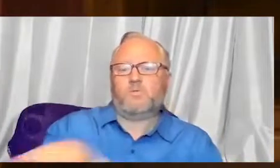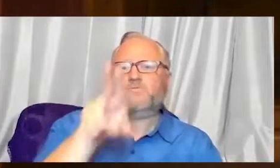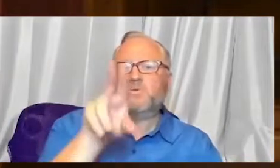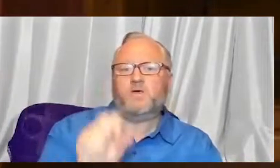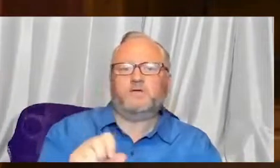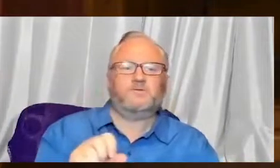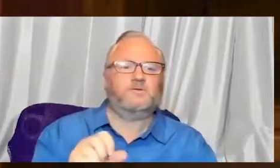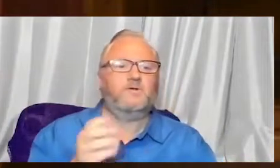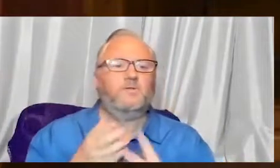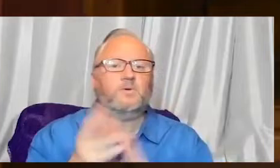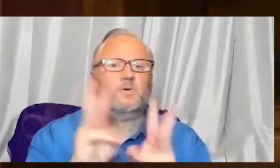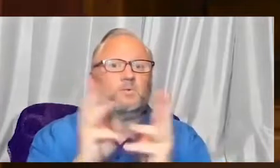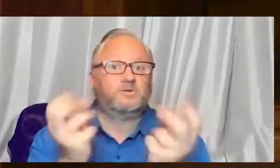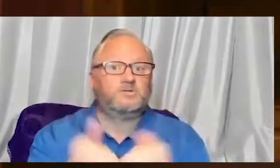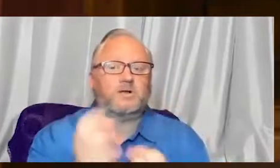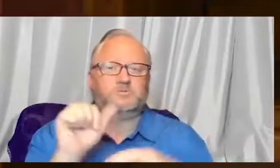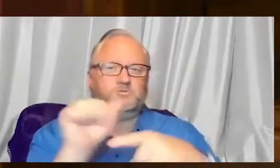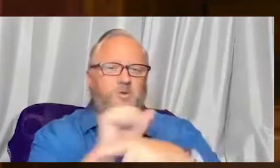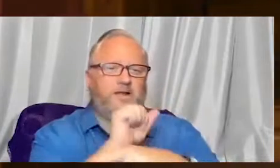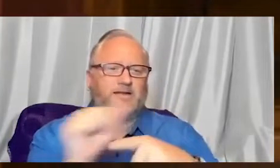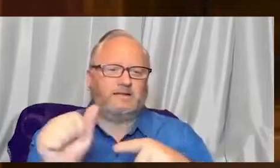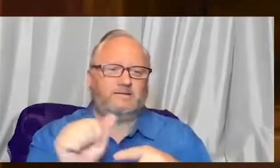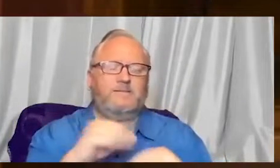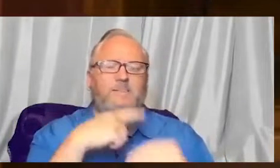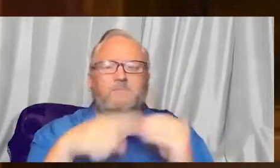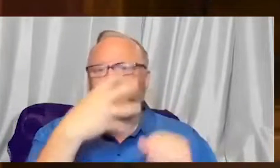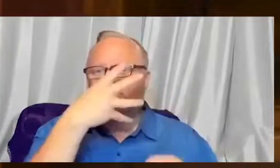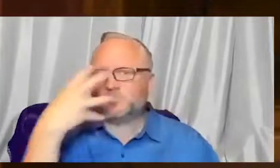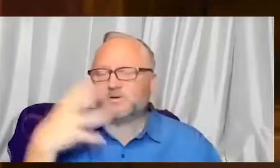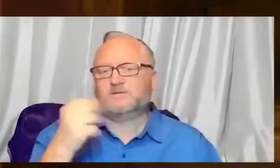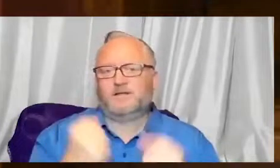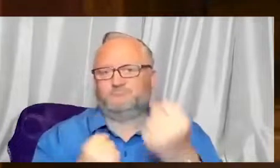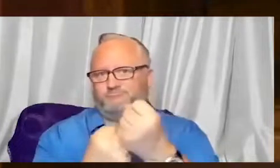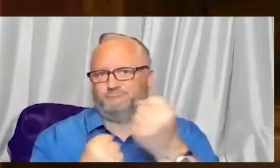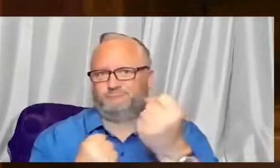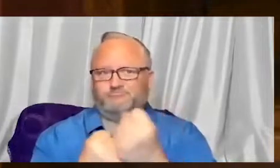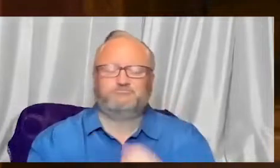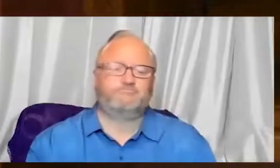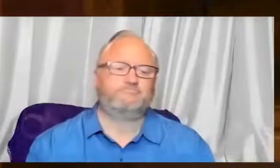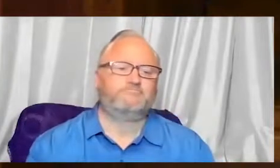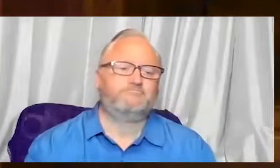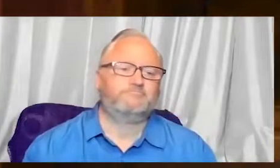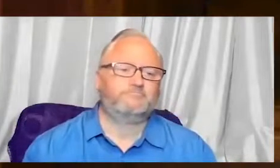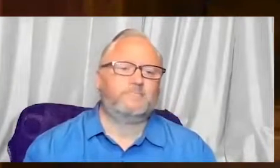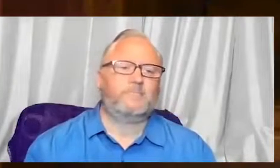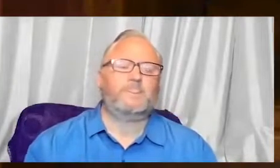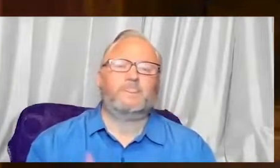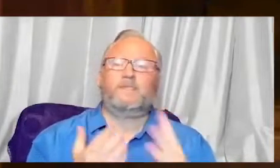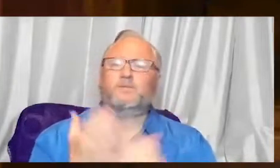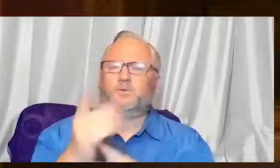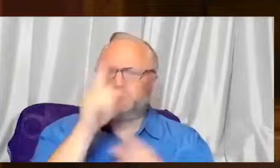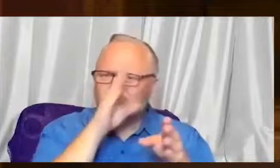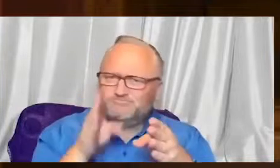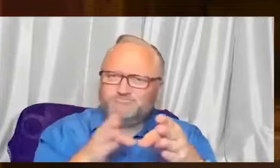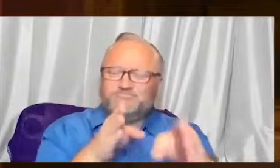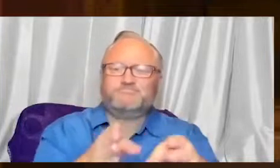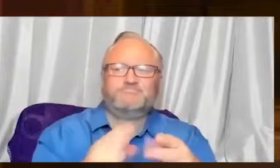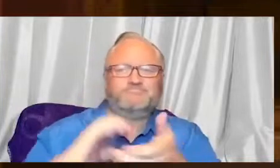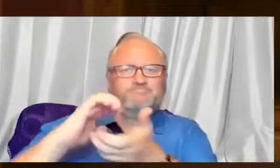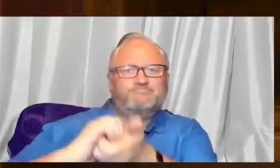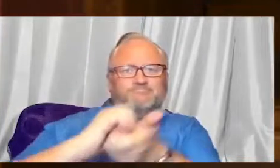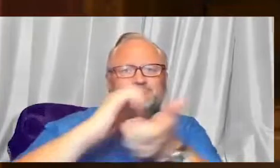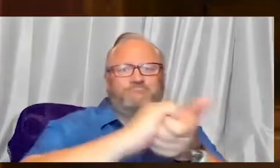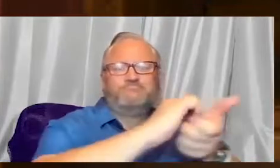of workshops and training on immigration and advocacy. Through strategic partnerships,